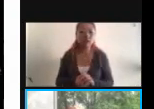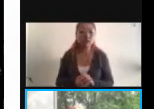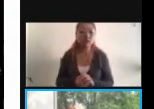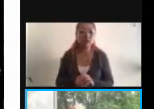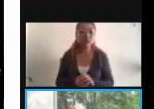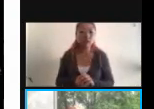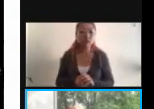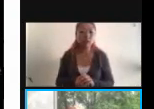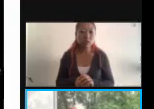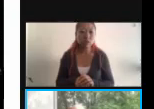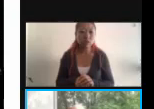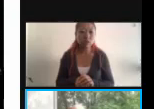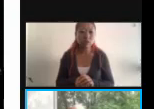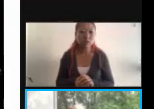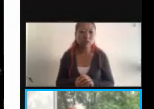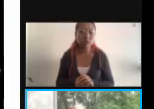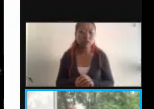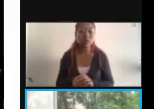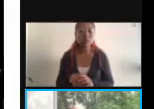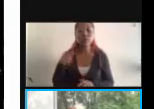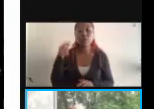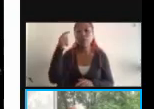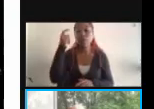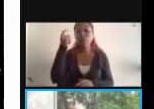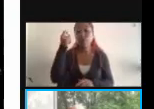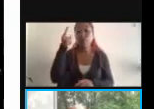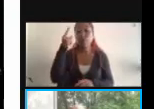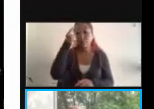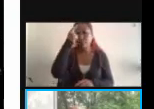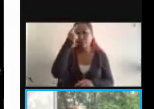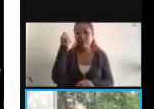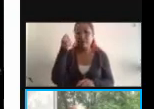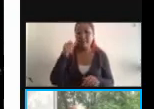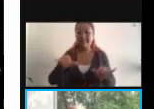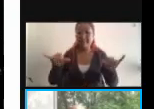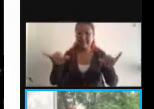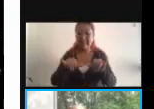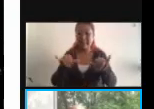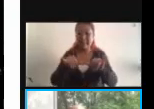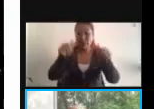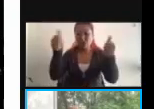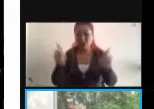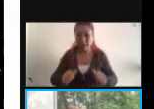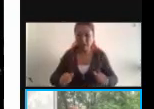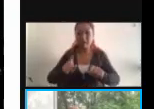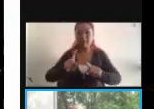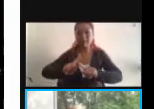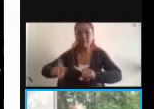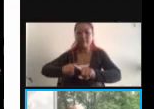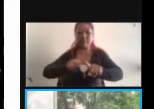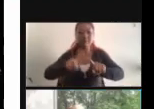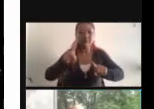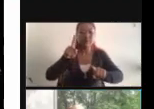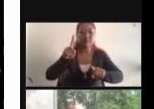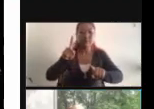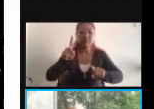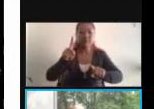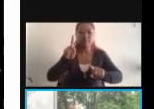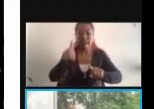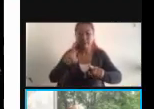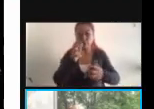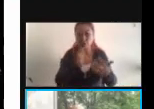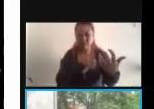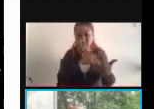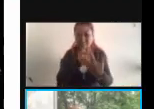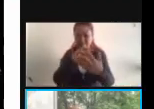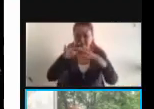huge expansion of the sizes and shapes of the crew population, NASA had to take a different